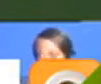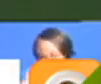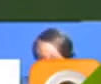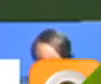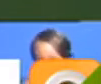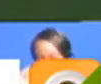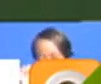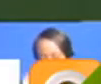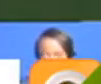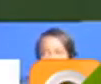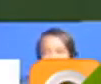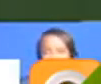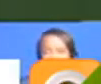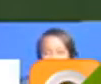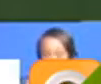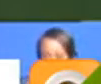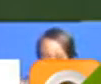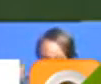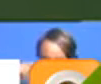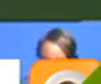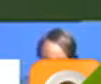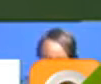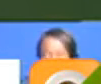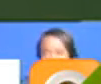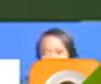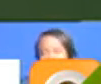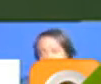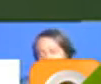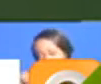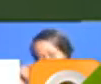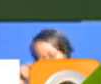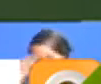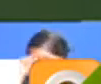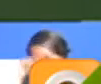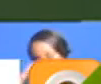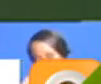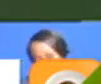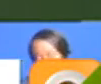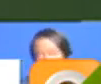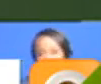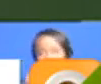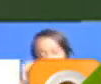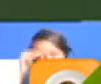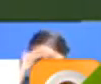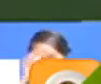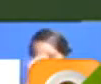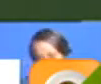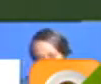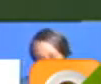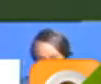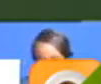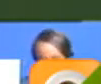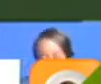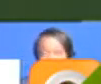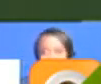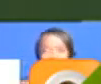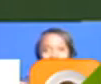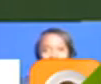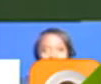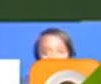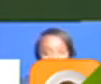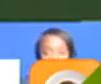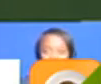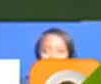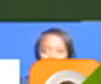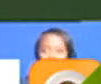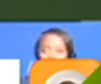interrogate government policy, government programs on the floor of the House, so that